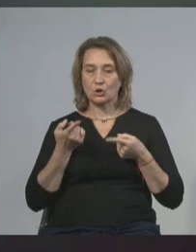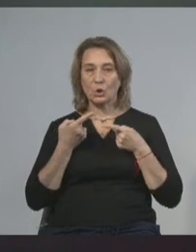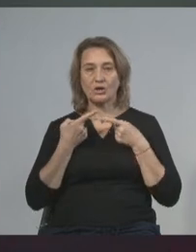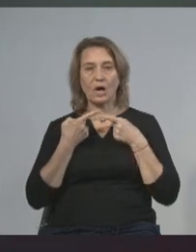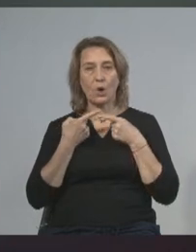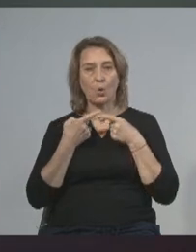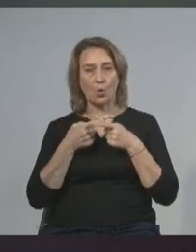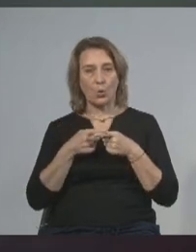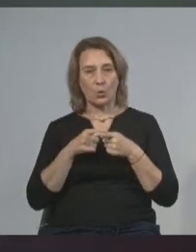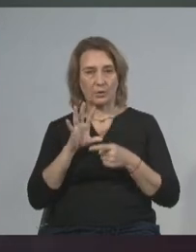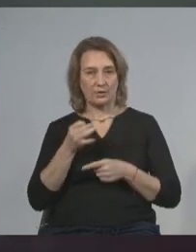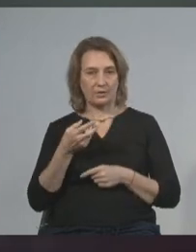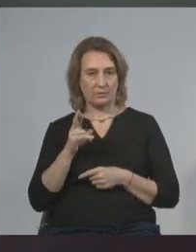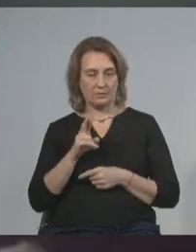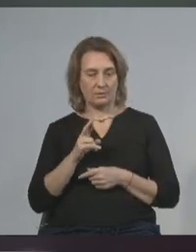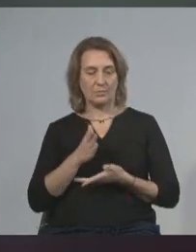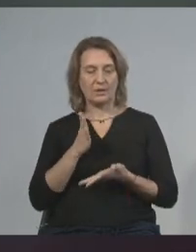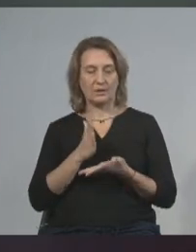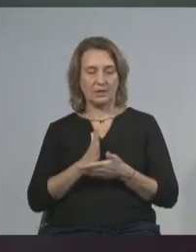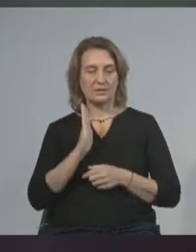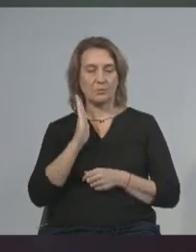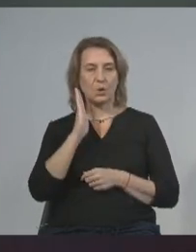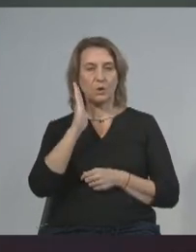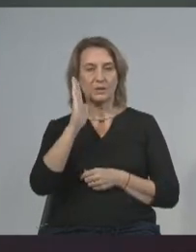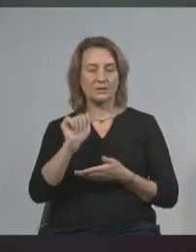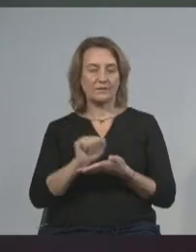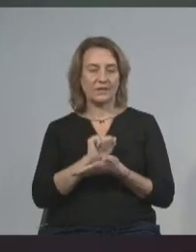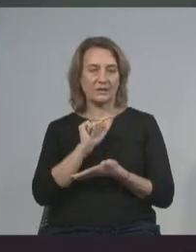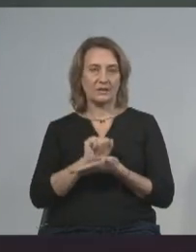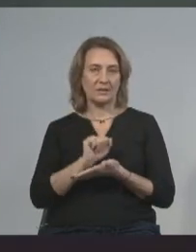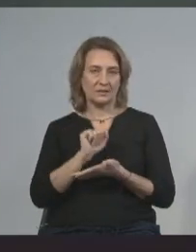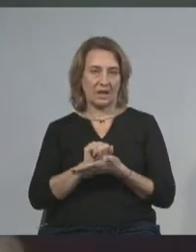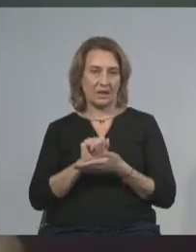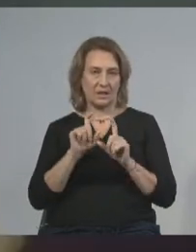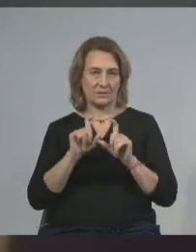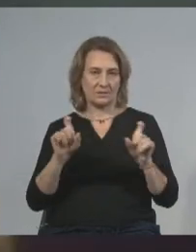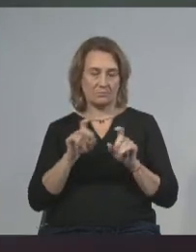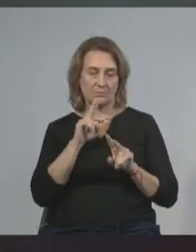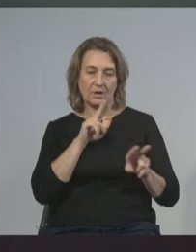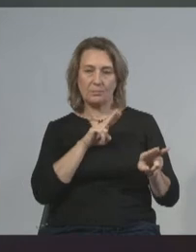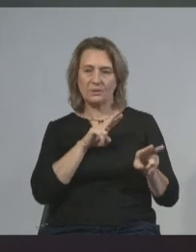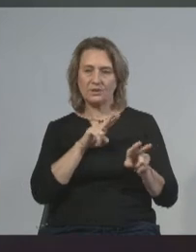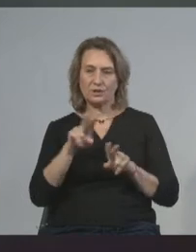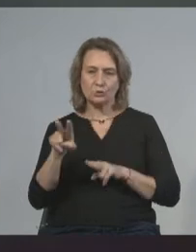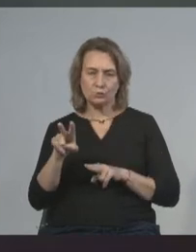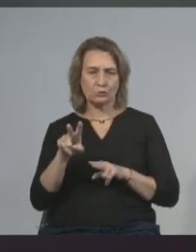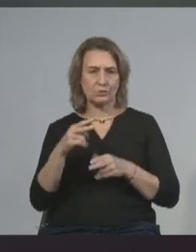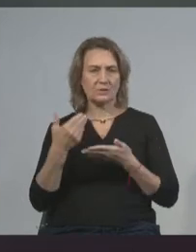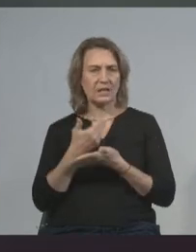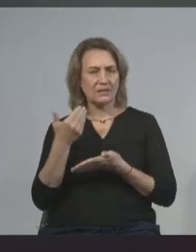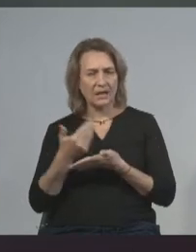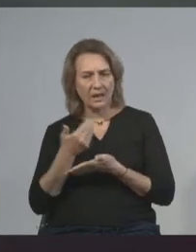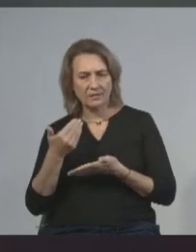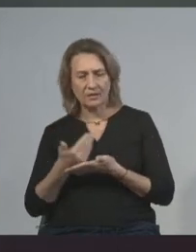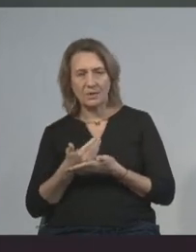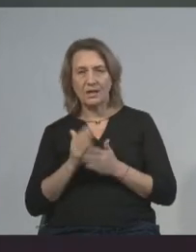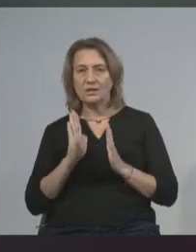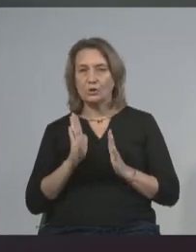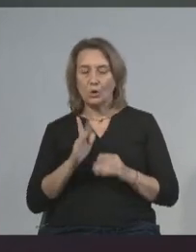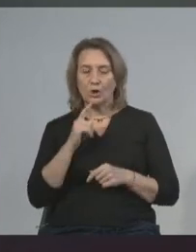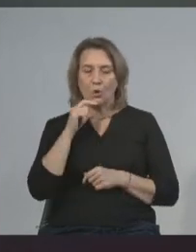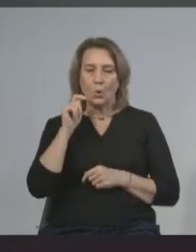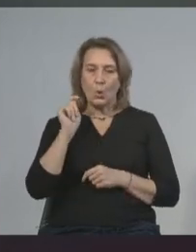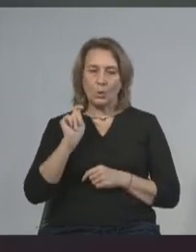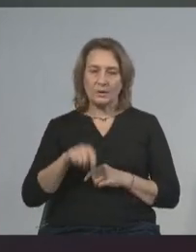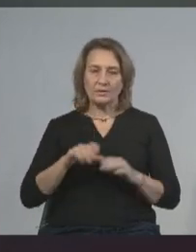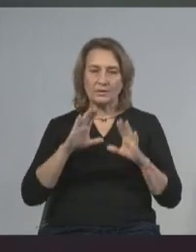for them it's mostly in theory yes they're very progressive editorial offices which are following the trends not